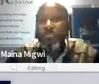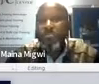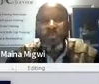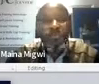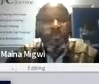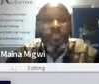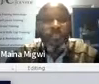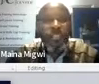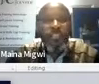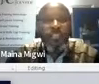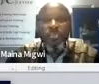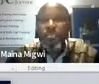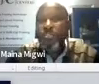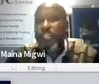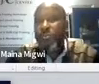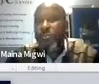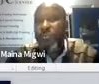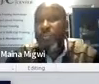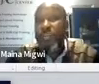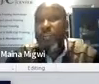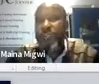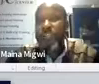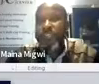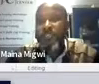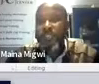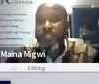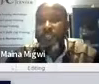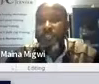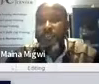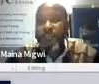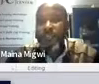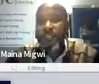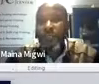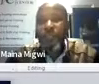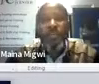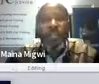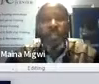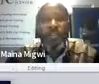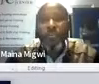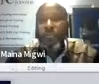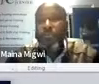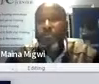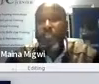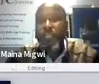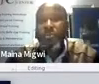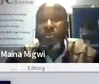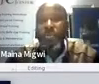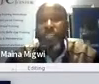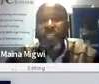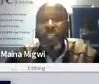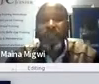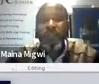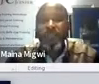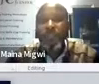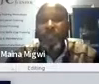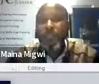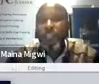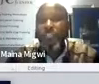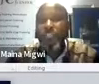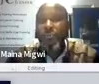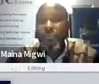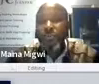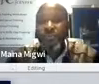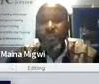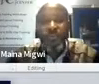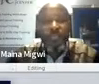So normally issues starts when we have differences, when we cannot be able to agree